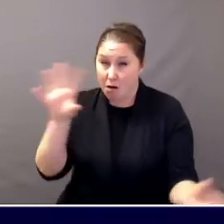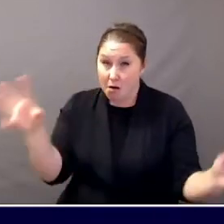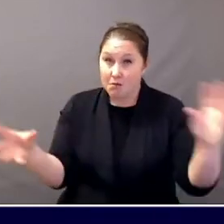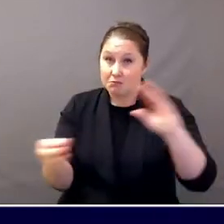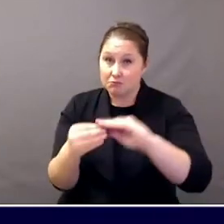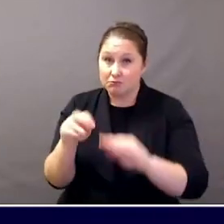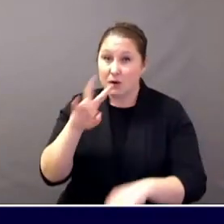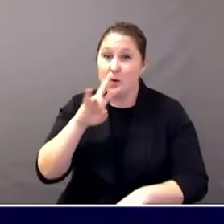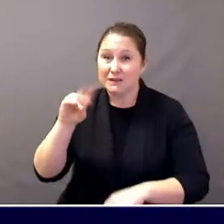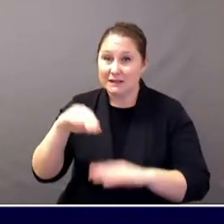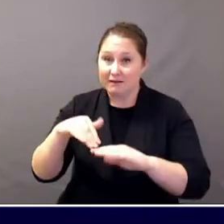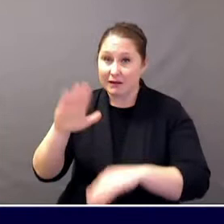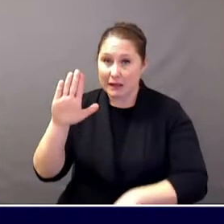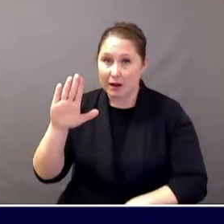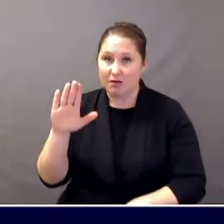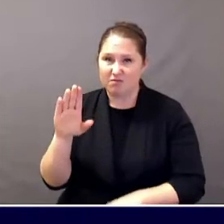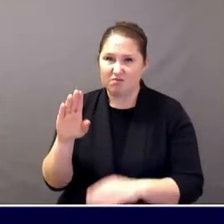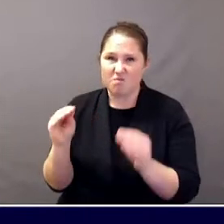the 1B designation.